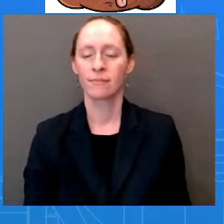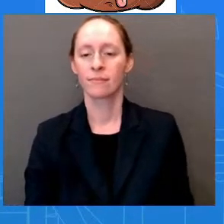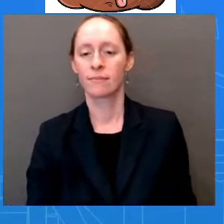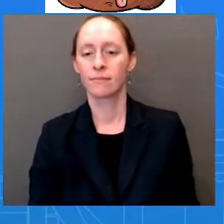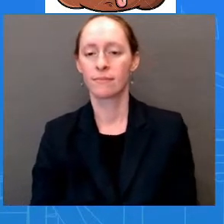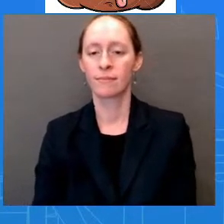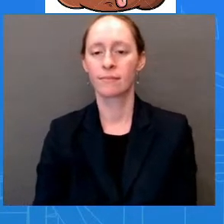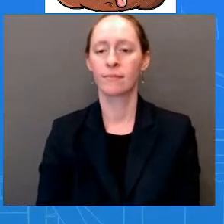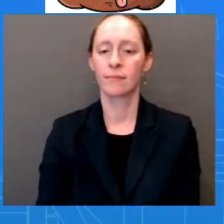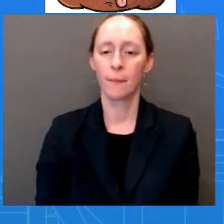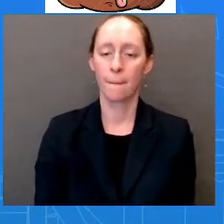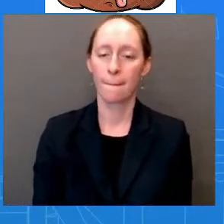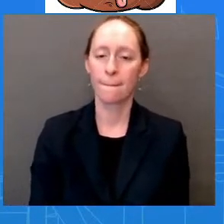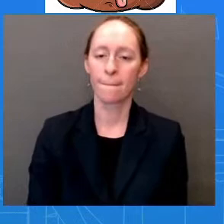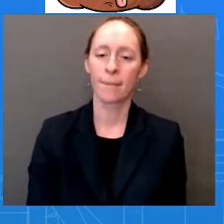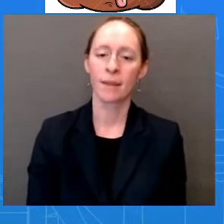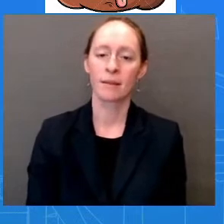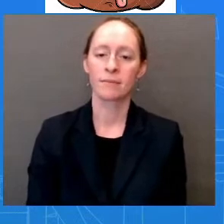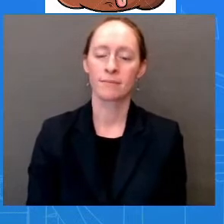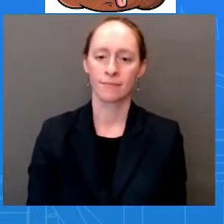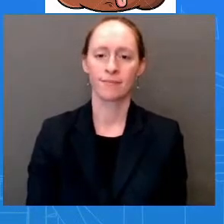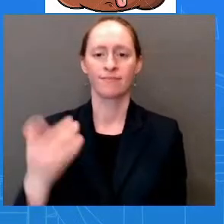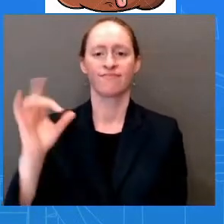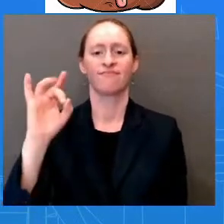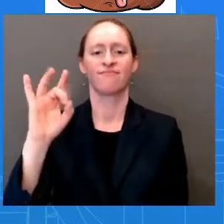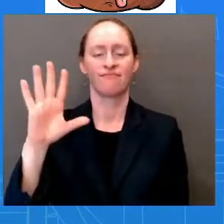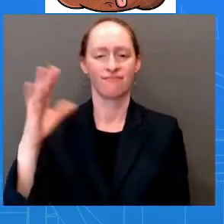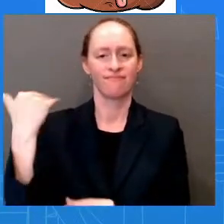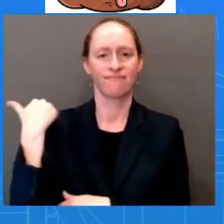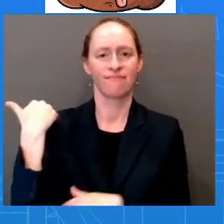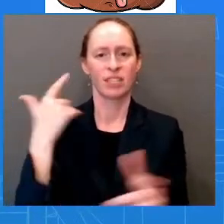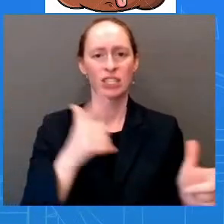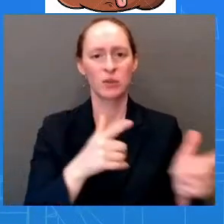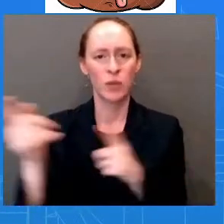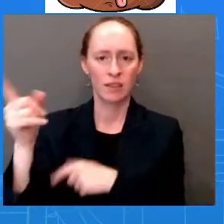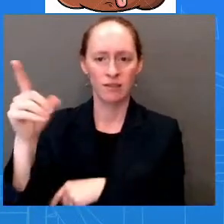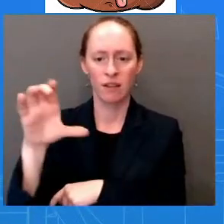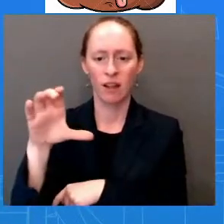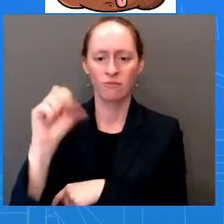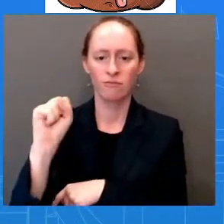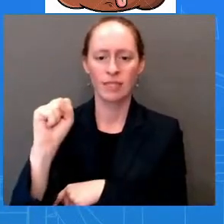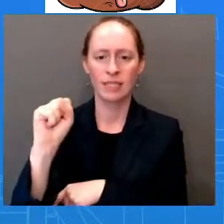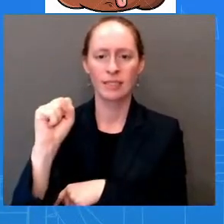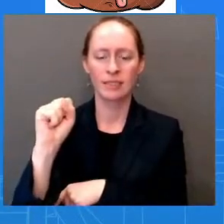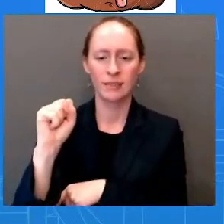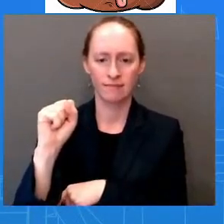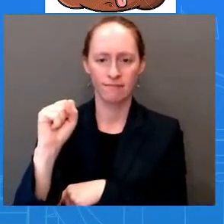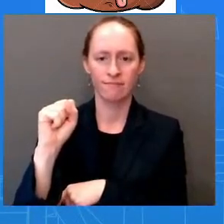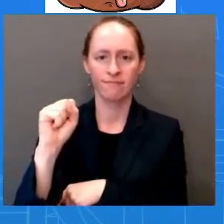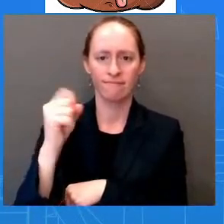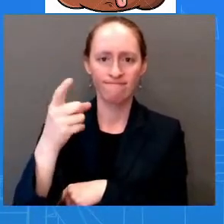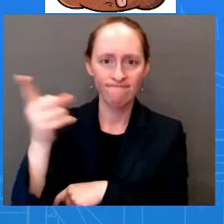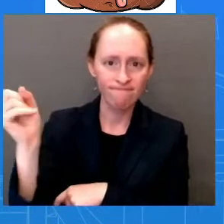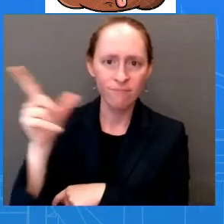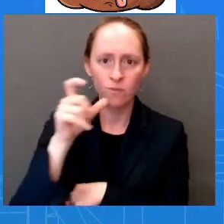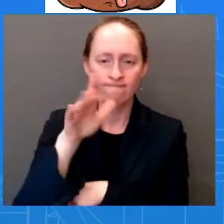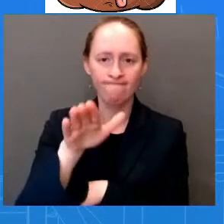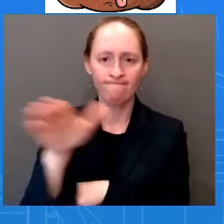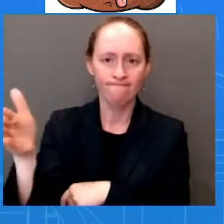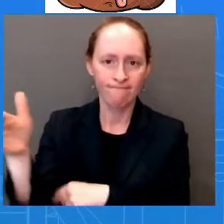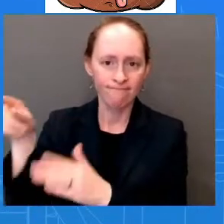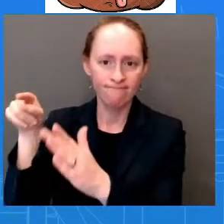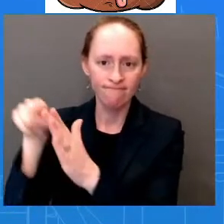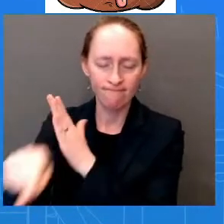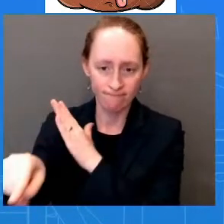learned more about those killed in the senseless attack. All started their Saturday night like so many Americans, going